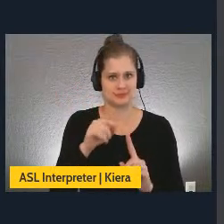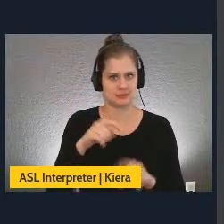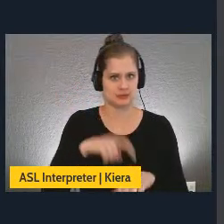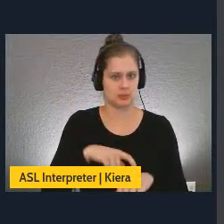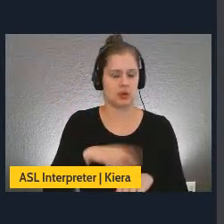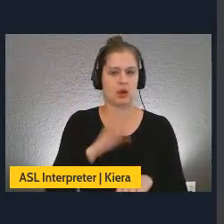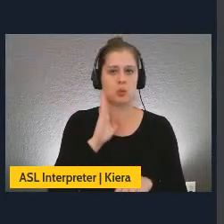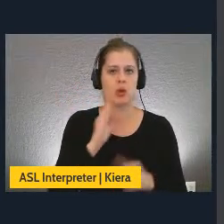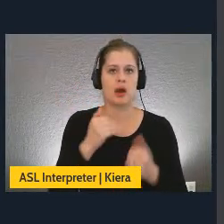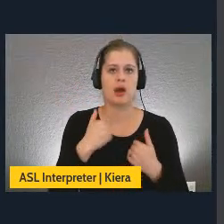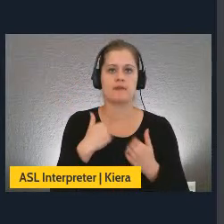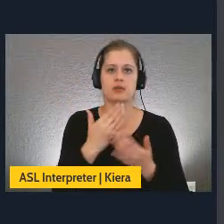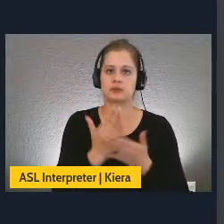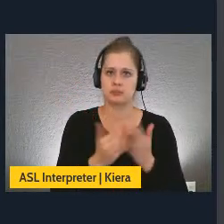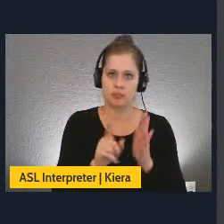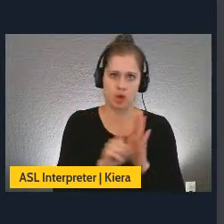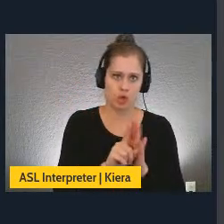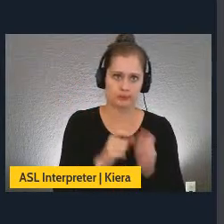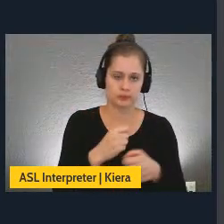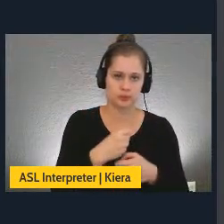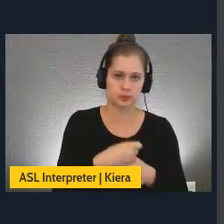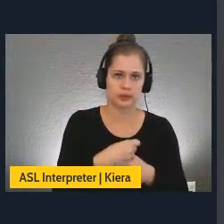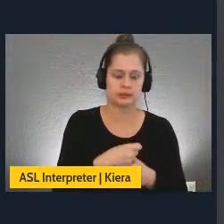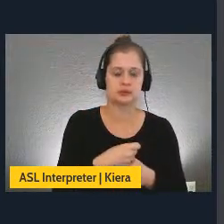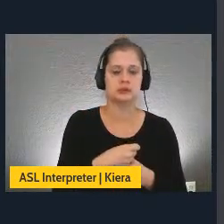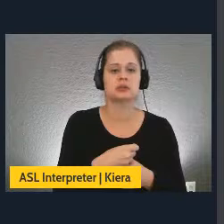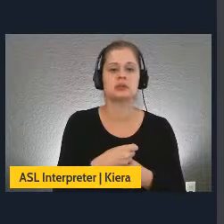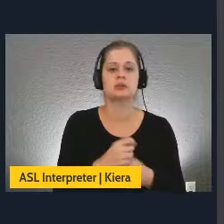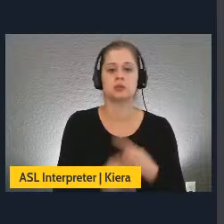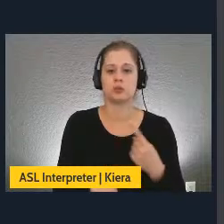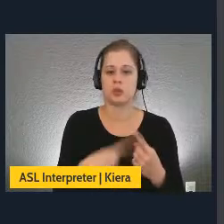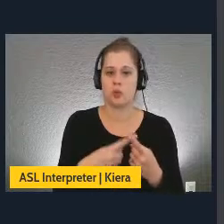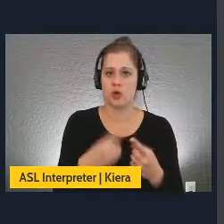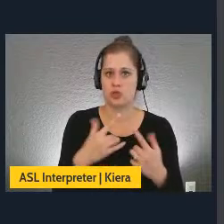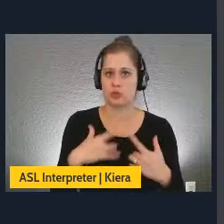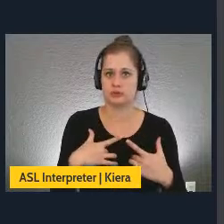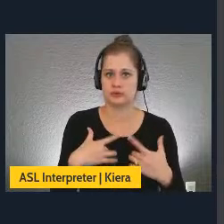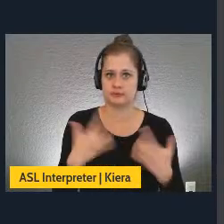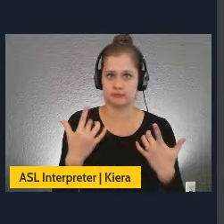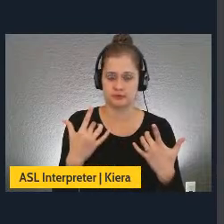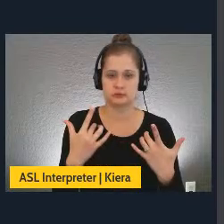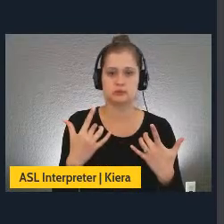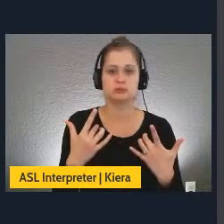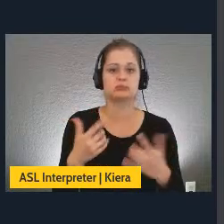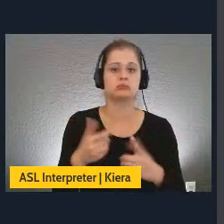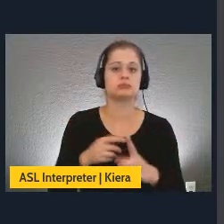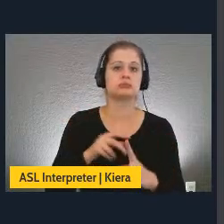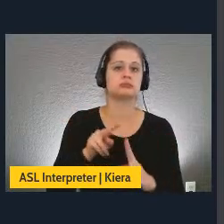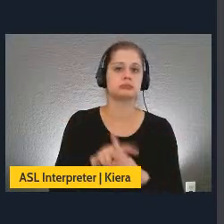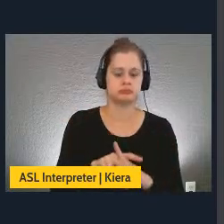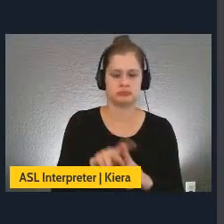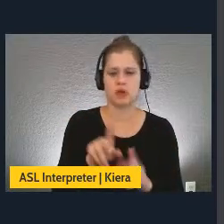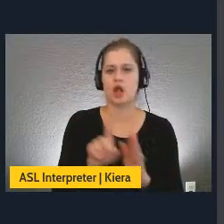and alarms created, and whenever these events occur, the alarms would get triggered.